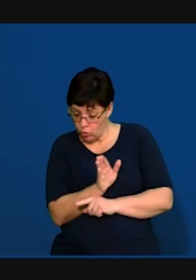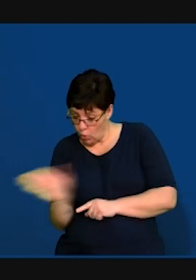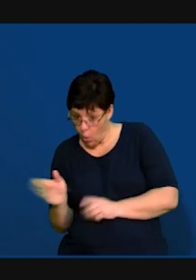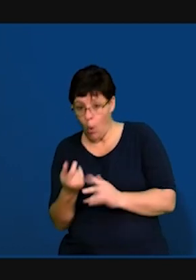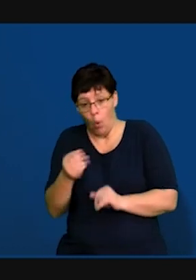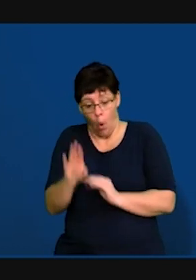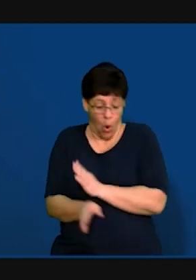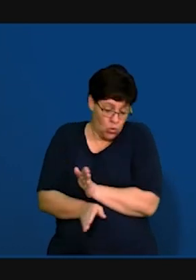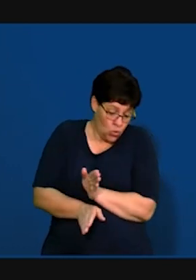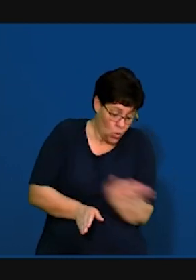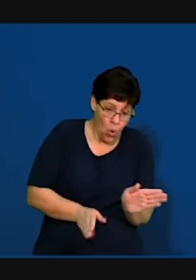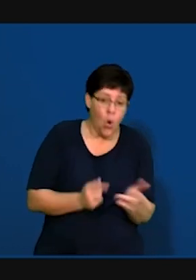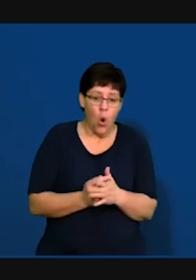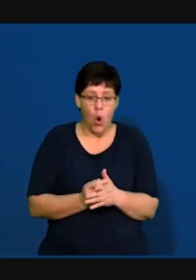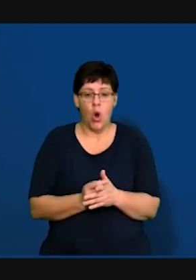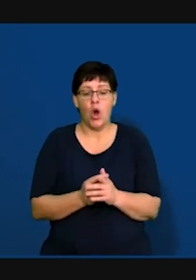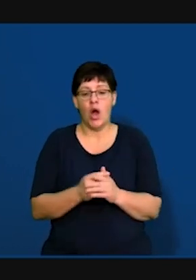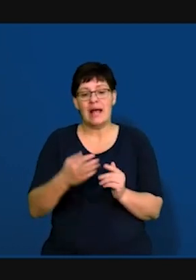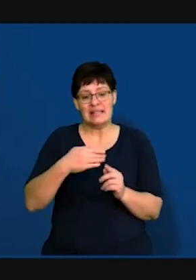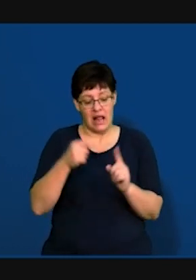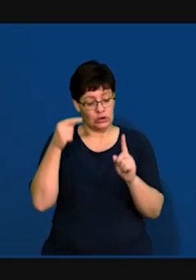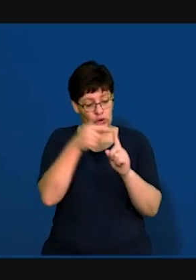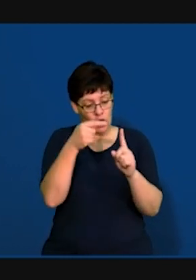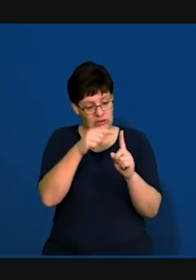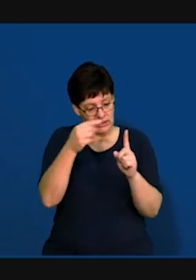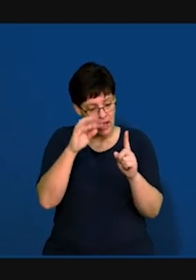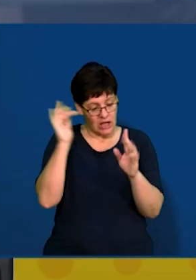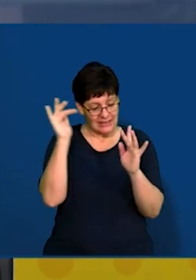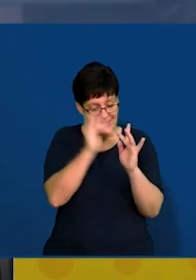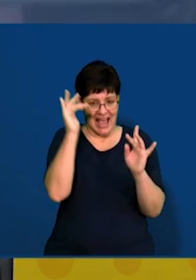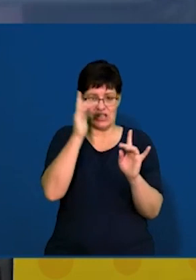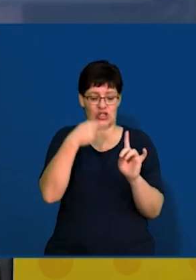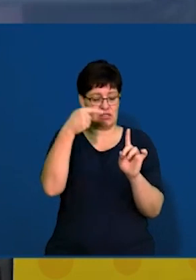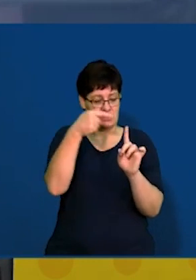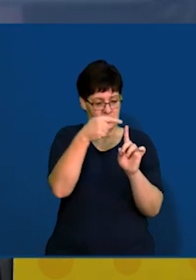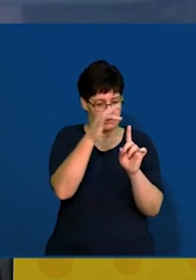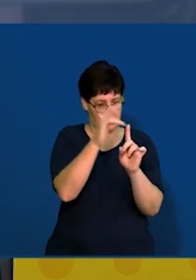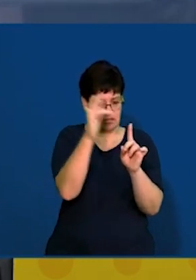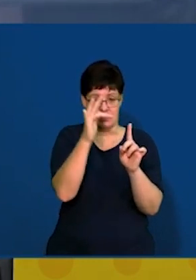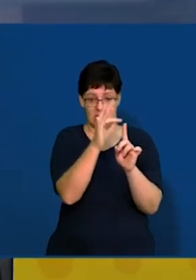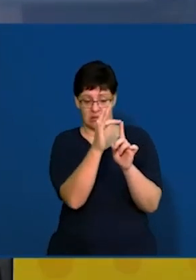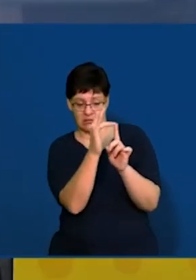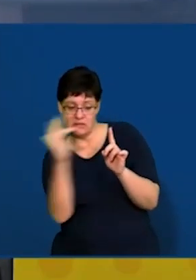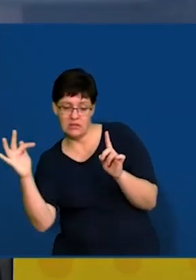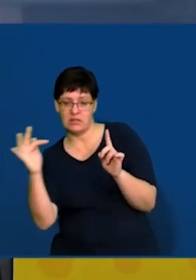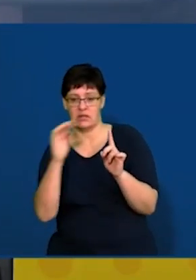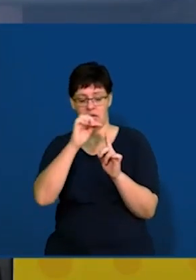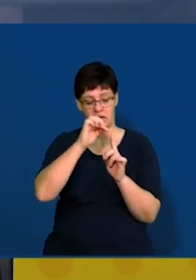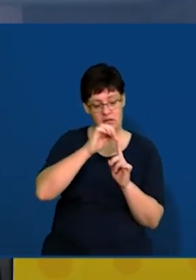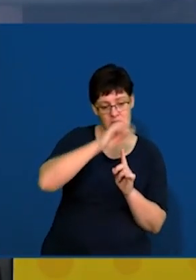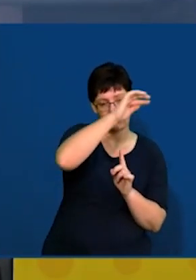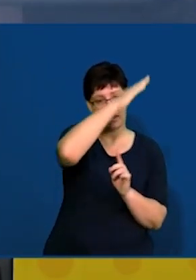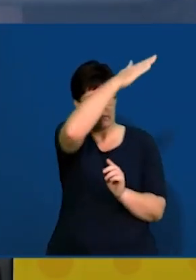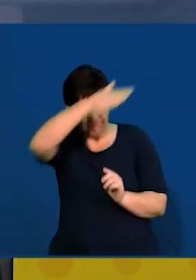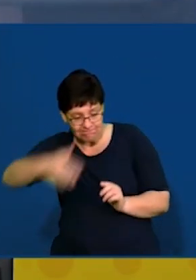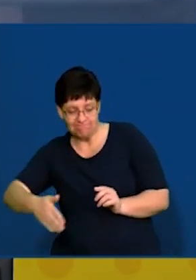that the tail touches the dot, okay? But more importantly, there is a distinction or difference between a free